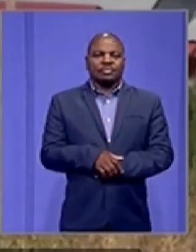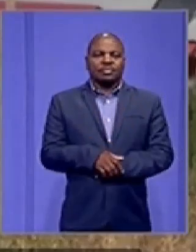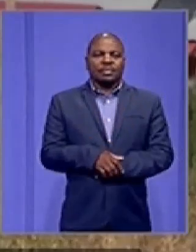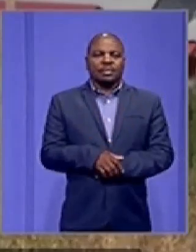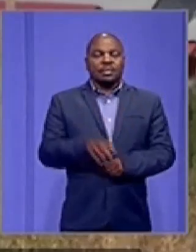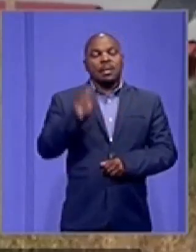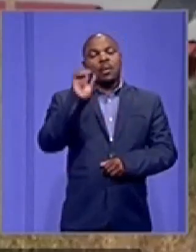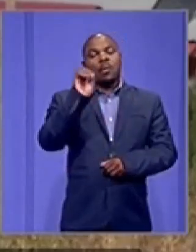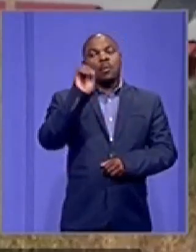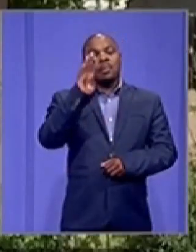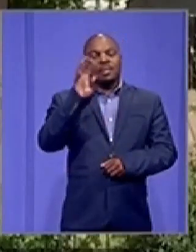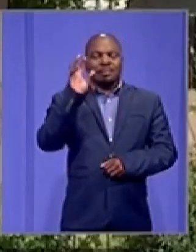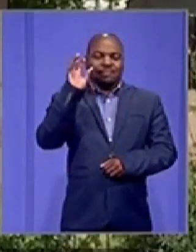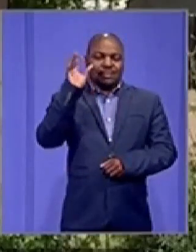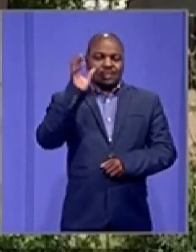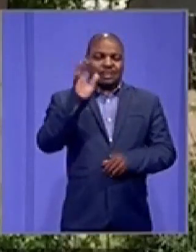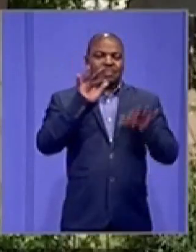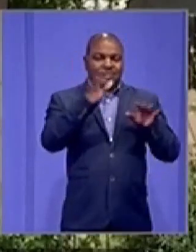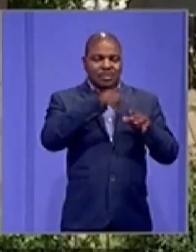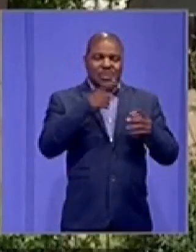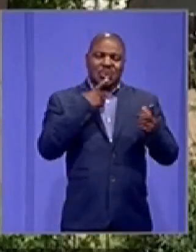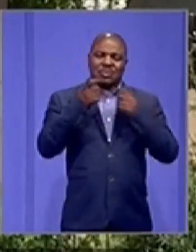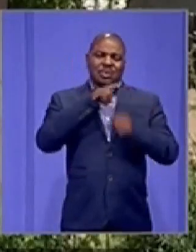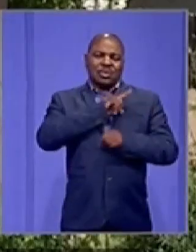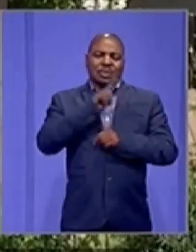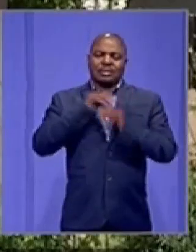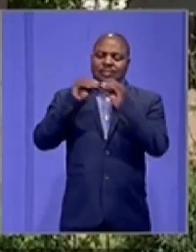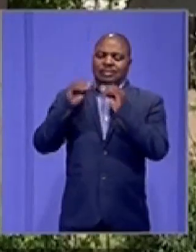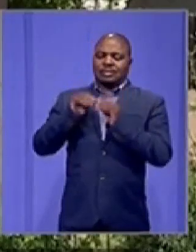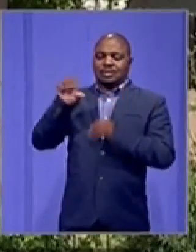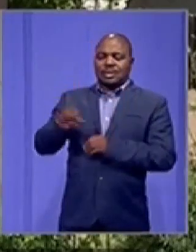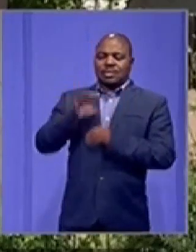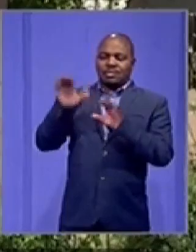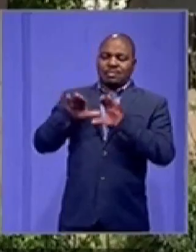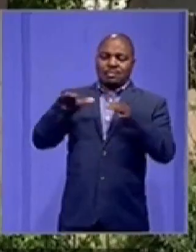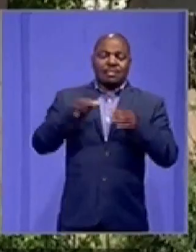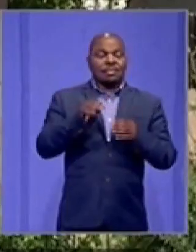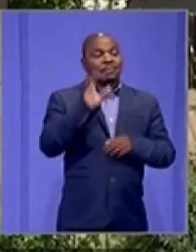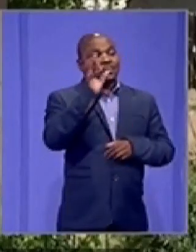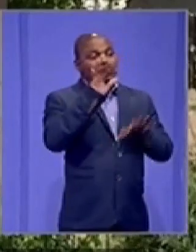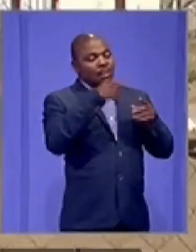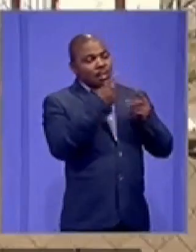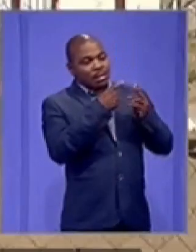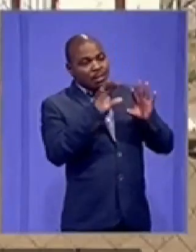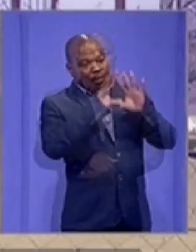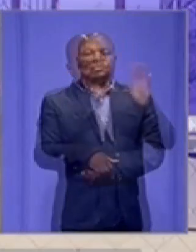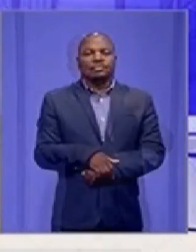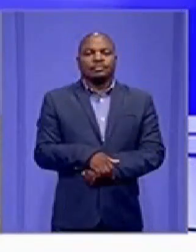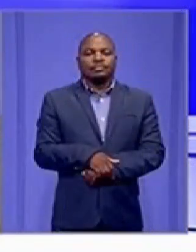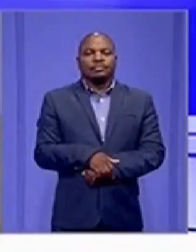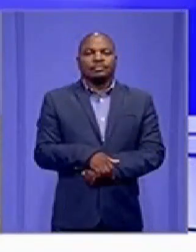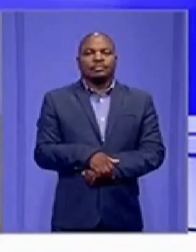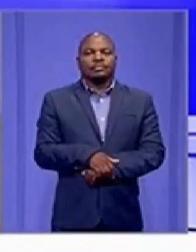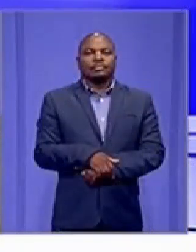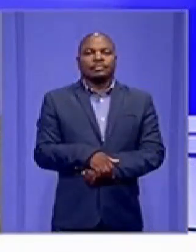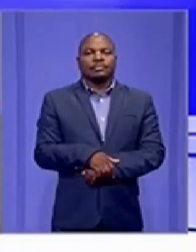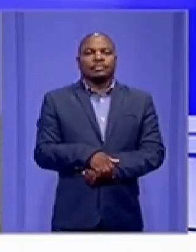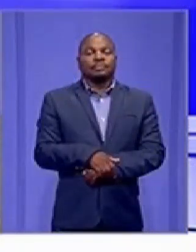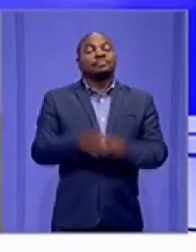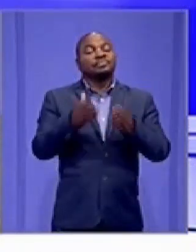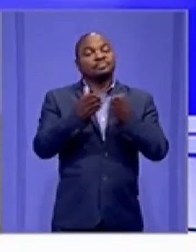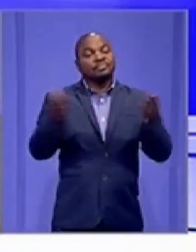Badudi ba Bloemfontein ba ngongorega ka la gore Stats SA ga se ya bala badudi ba Free State ka moka.